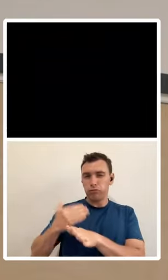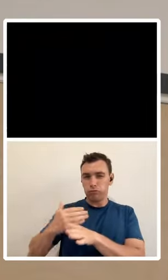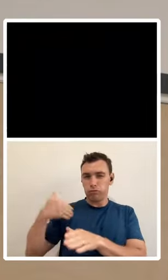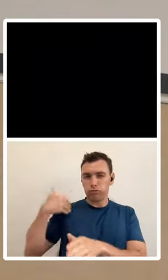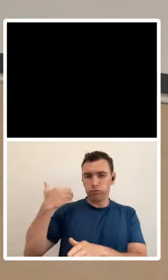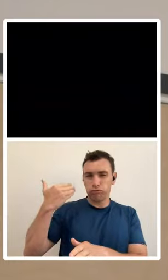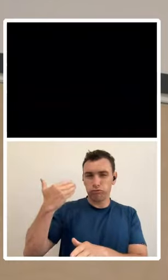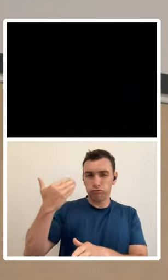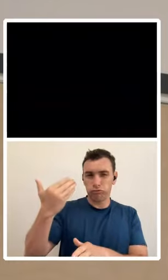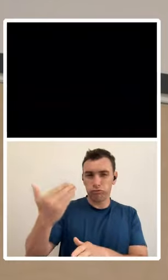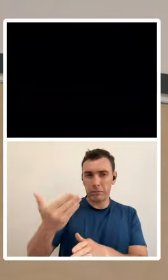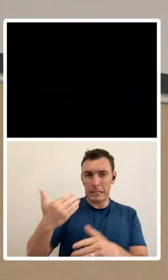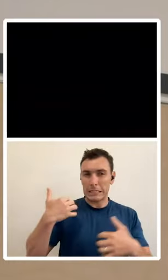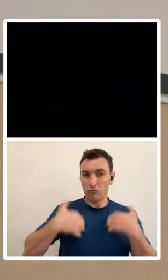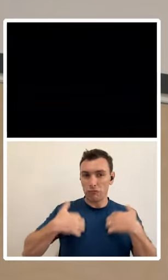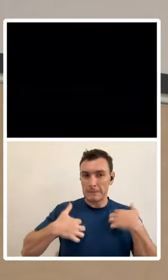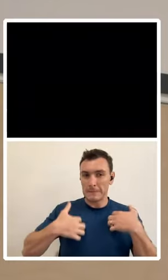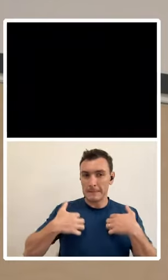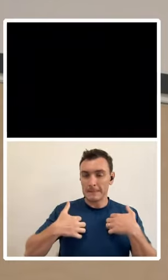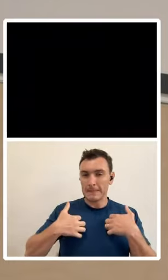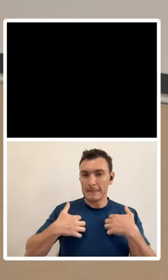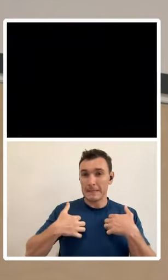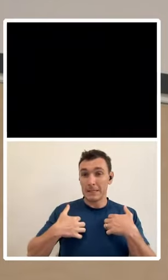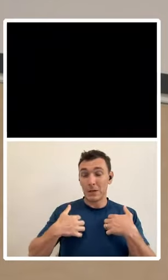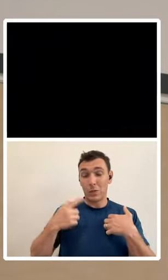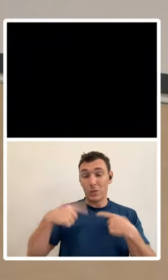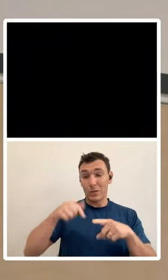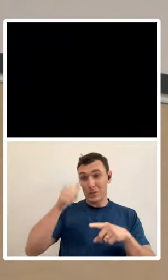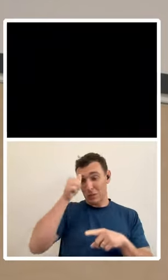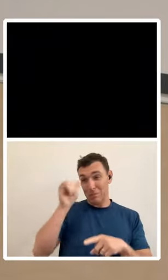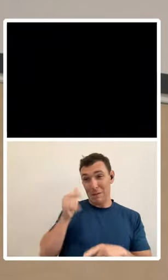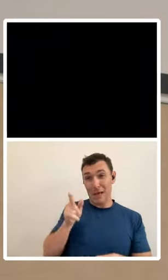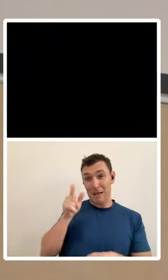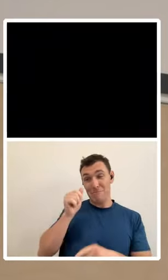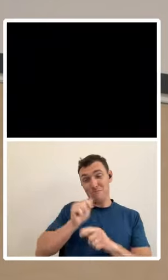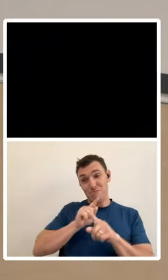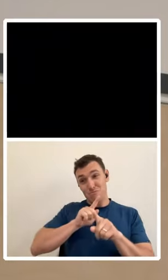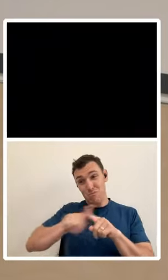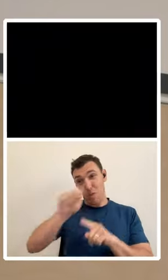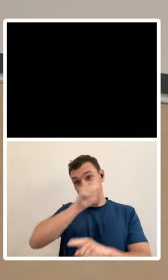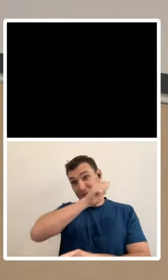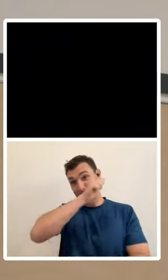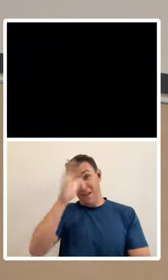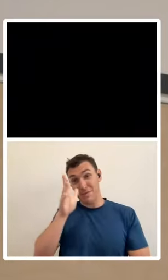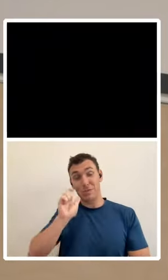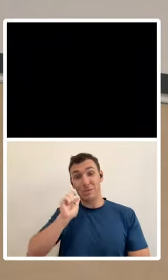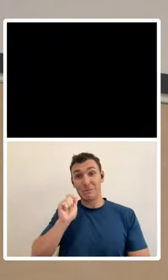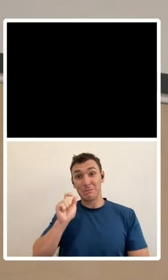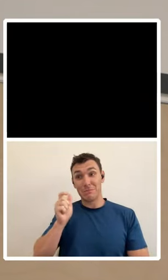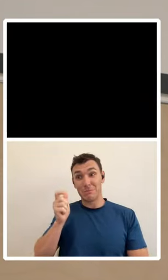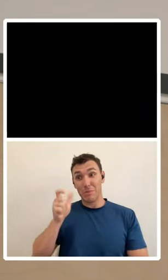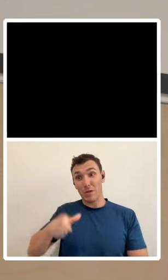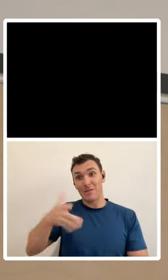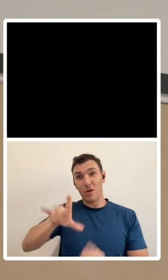time, having done his undergraduate studies here and gone into the city and